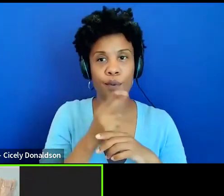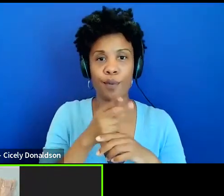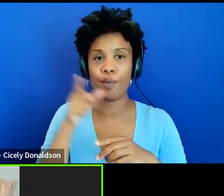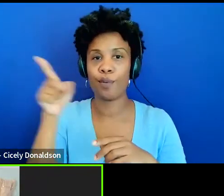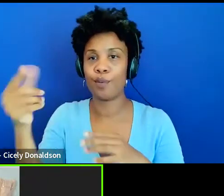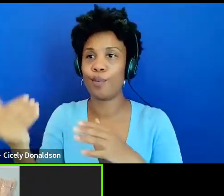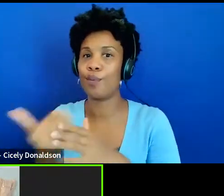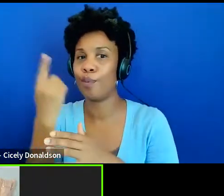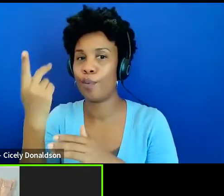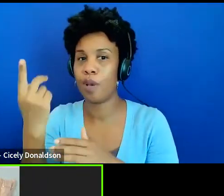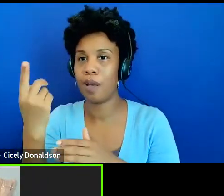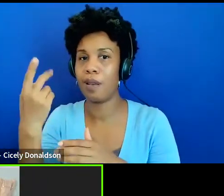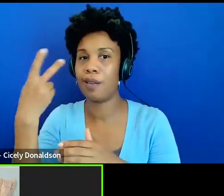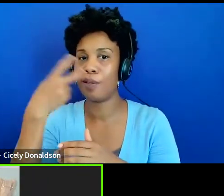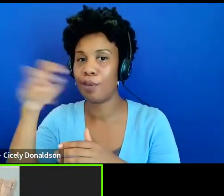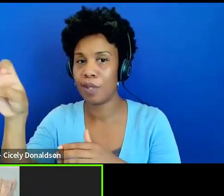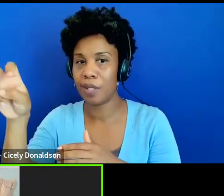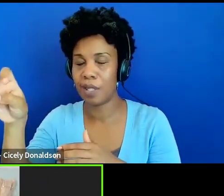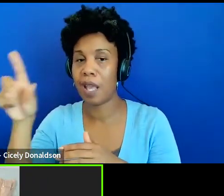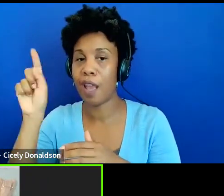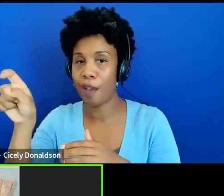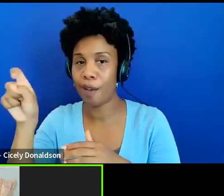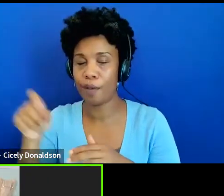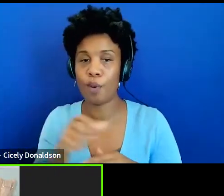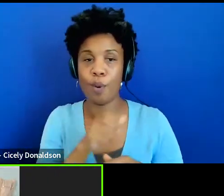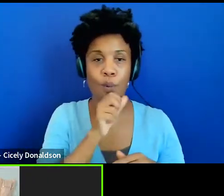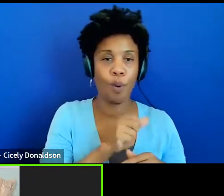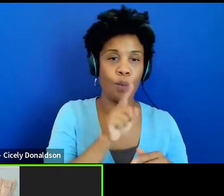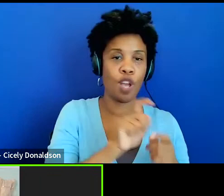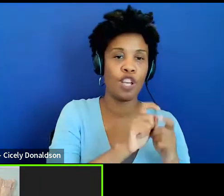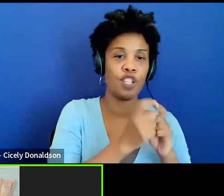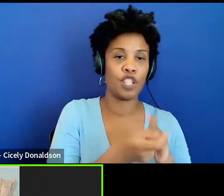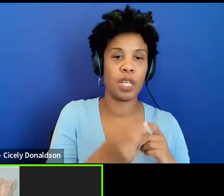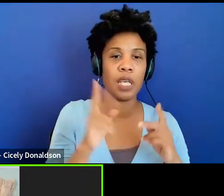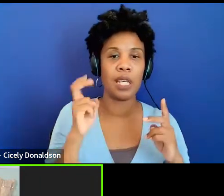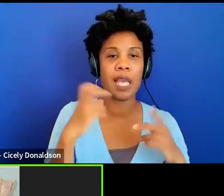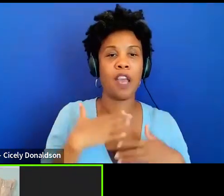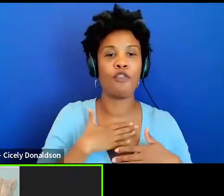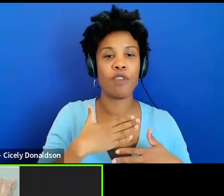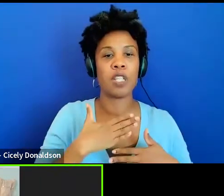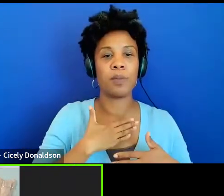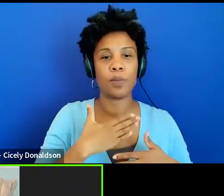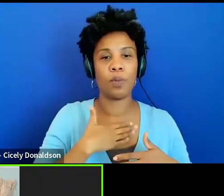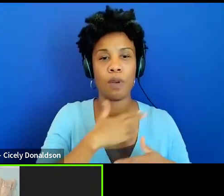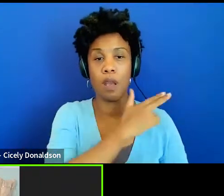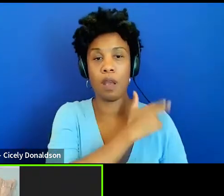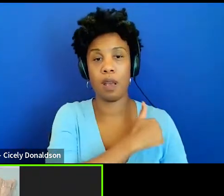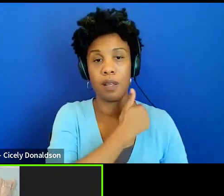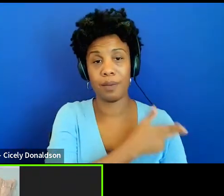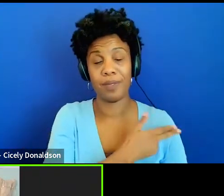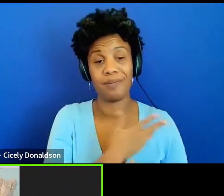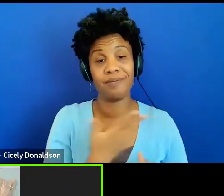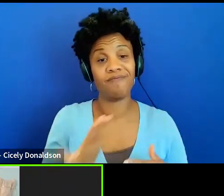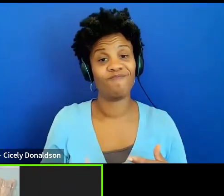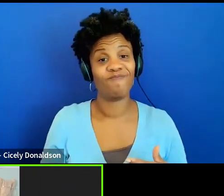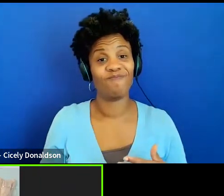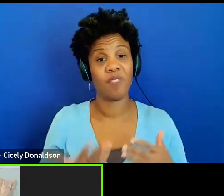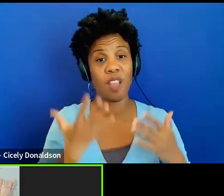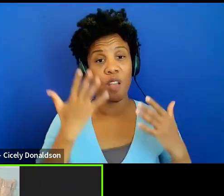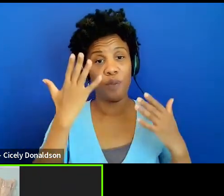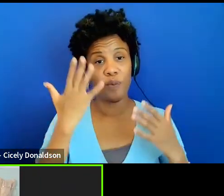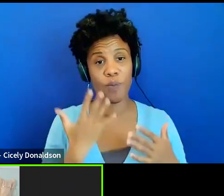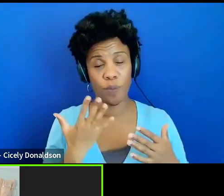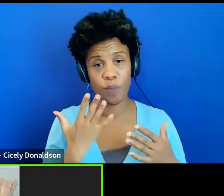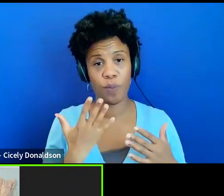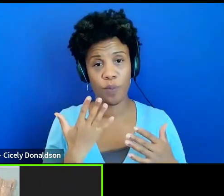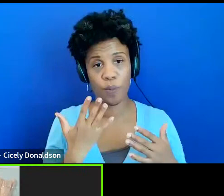one was made into the respiratory hospital. Unfortunately, that hospital, the